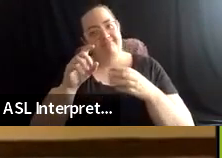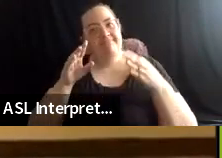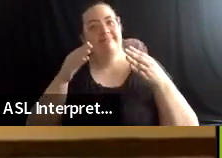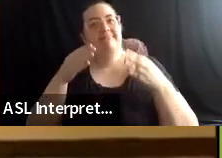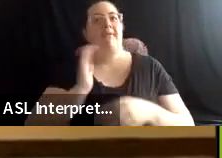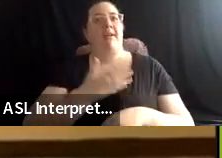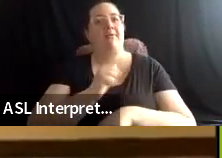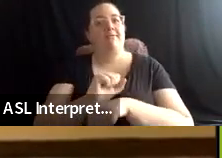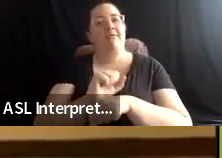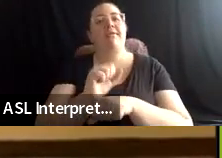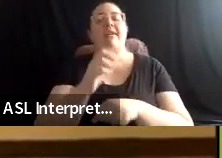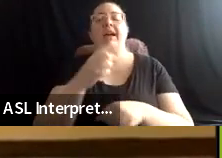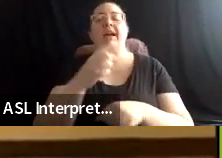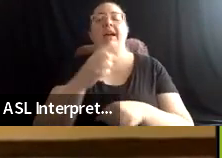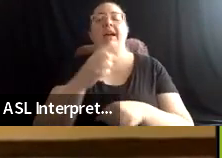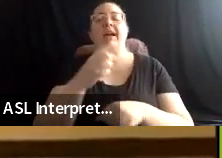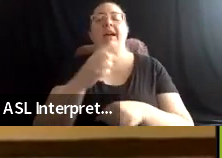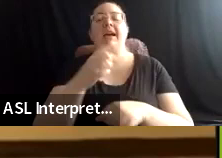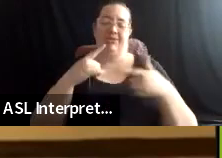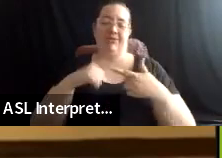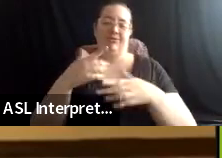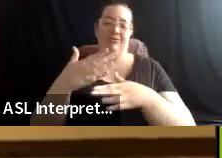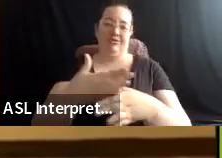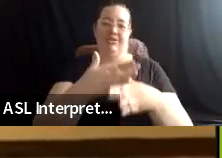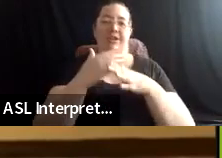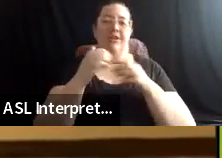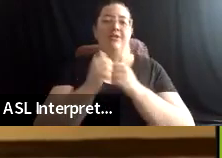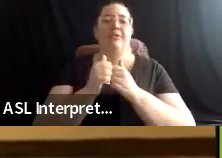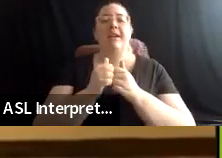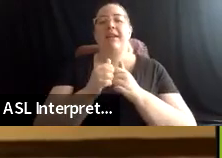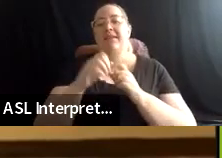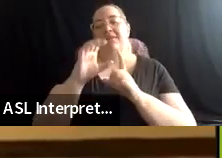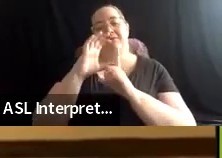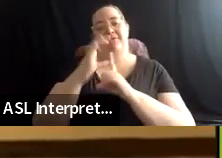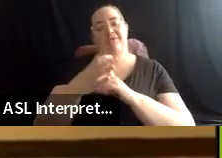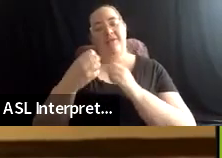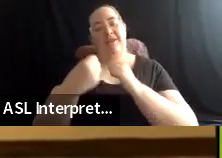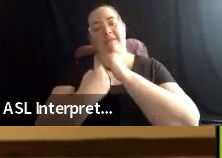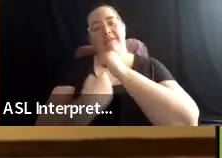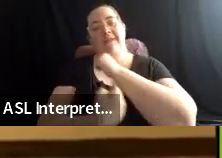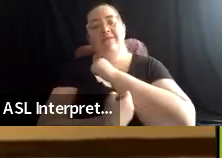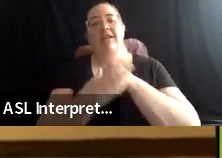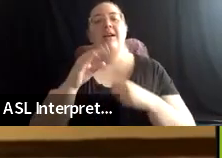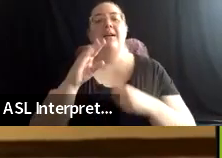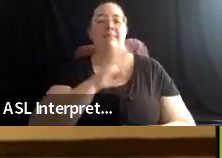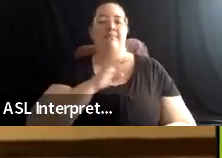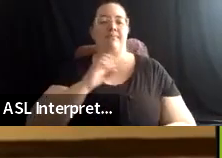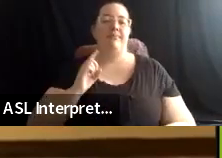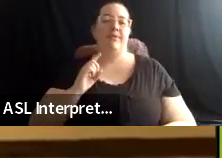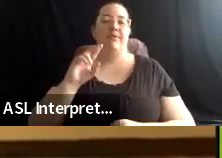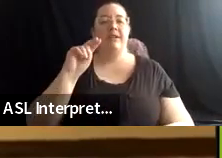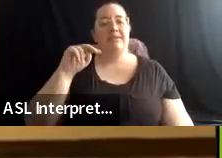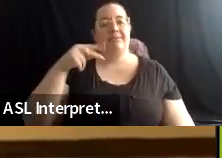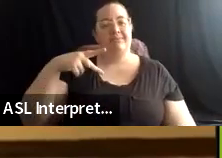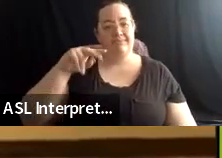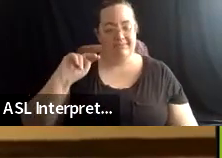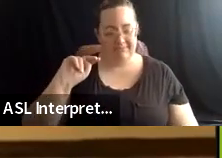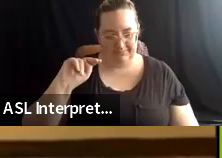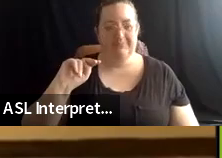with the Alaska Arts and Culture Foundation and on the board of National Performance Network. I'm going to pass it to Vanessa.